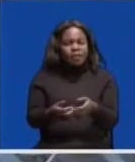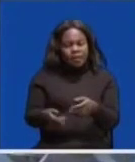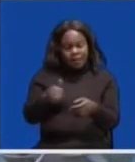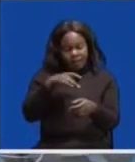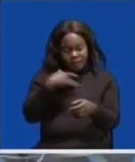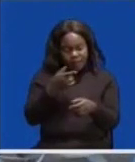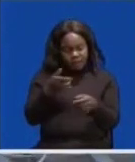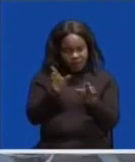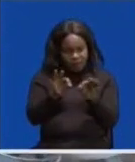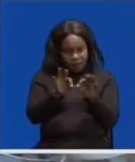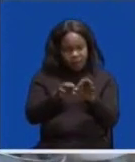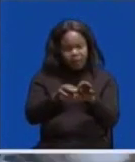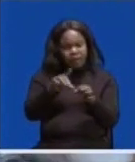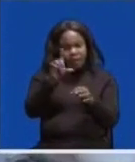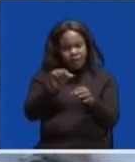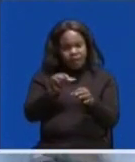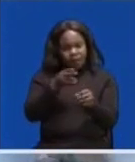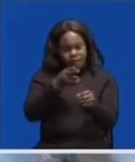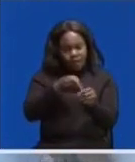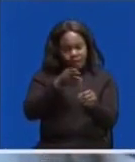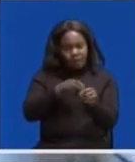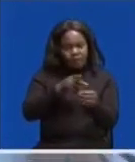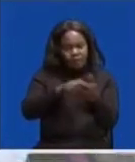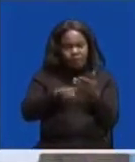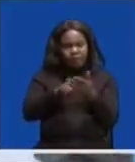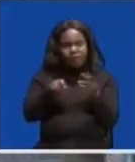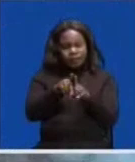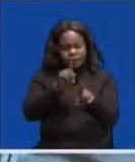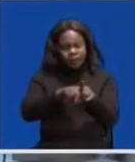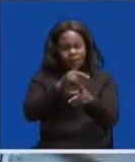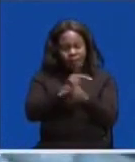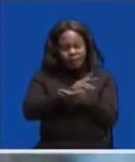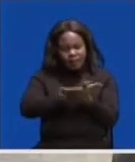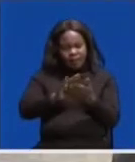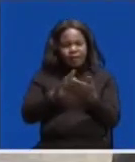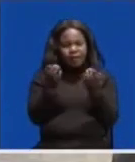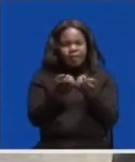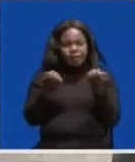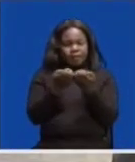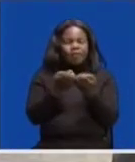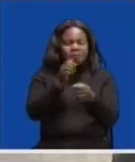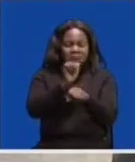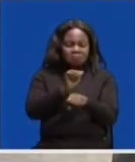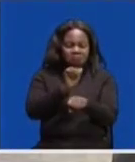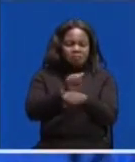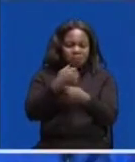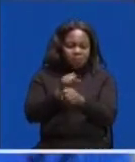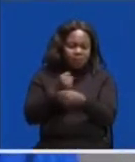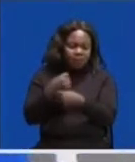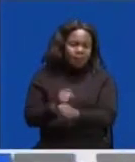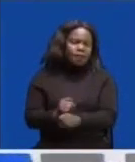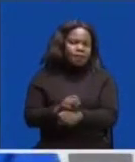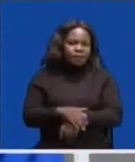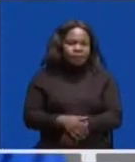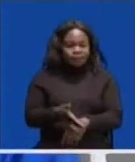key in reducing fuel prices while maintaining a cleaning environment and creating jobs for waste pickers. This